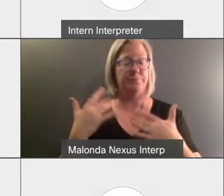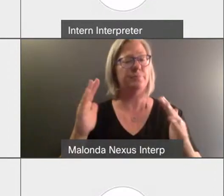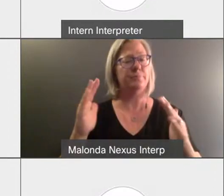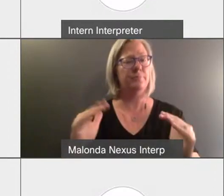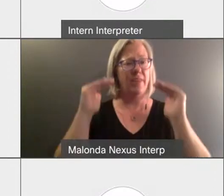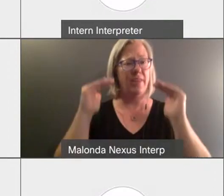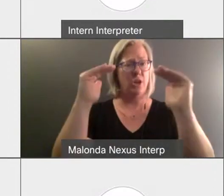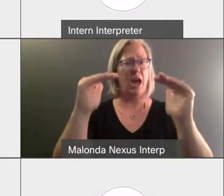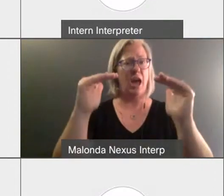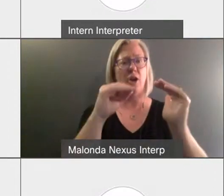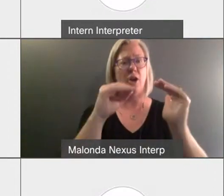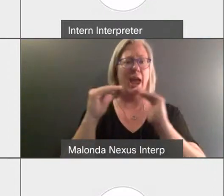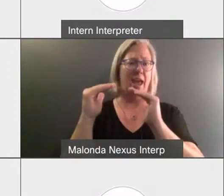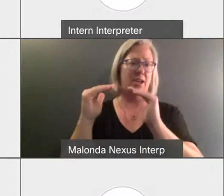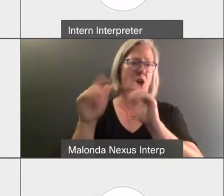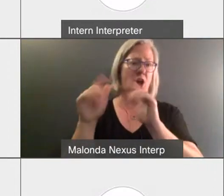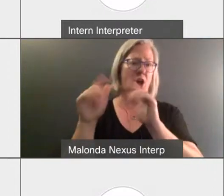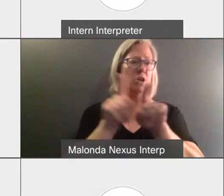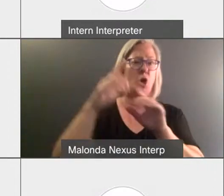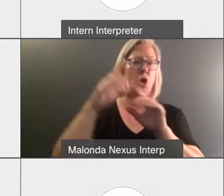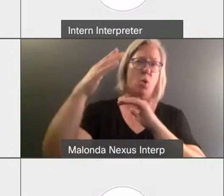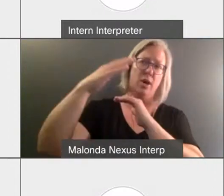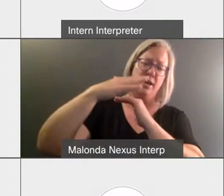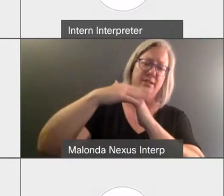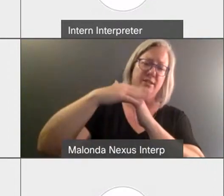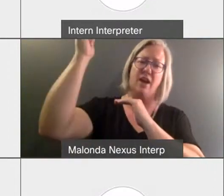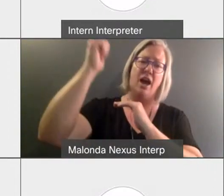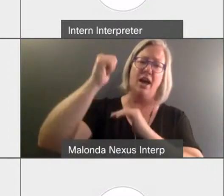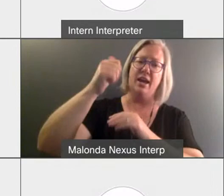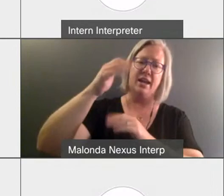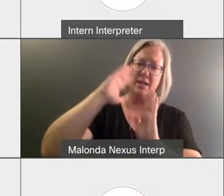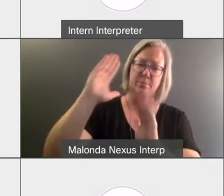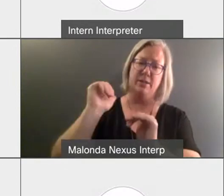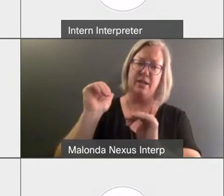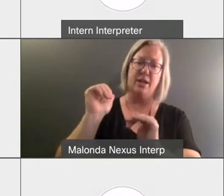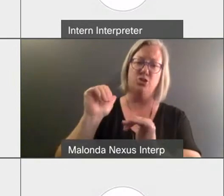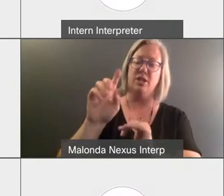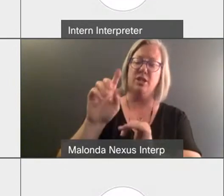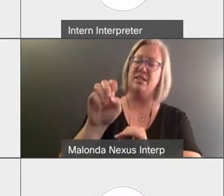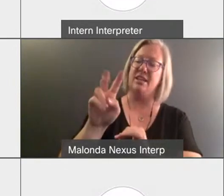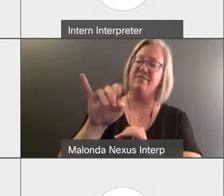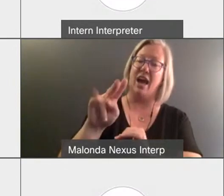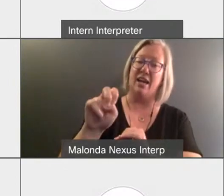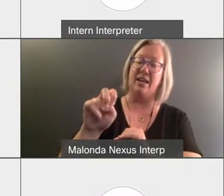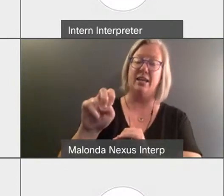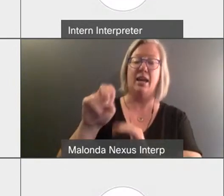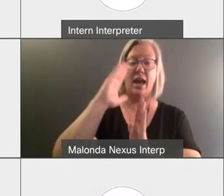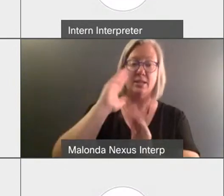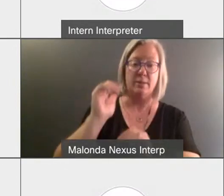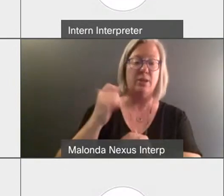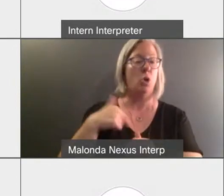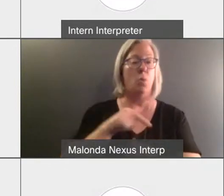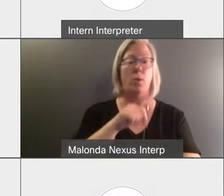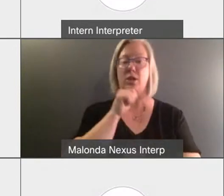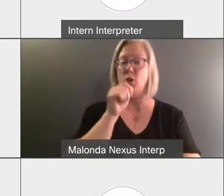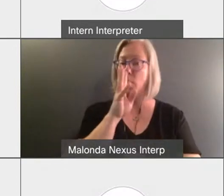and even a divine expectation that we do our best to not neglect those who